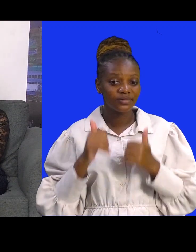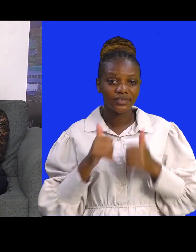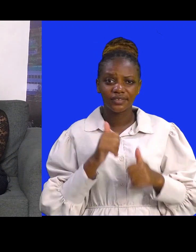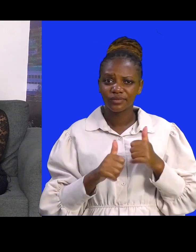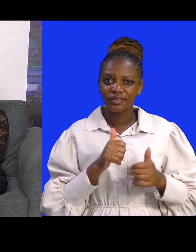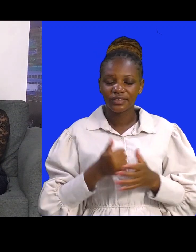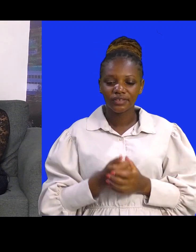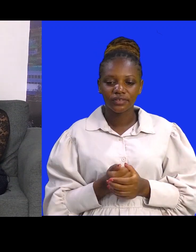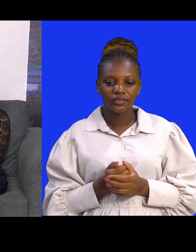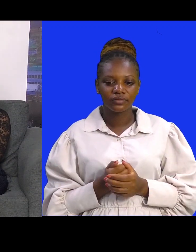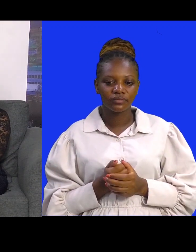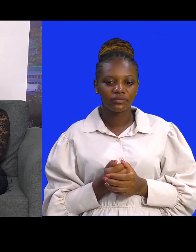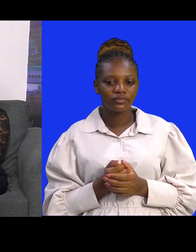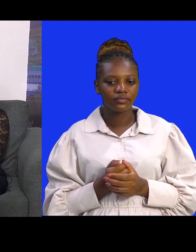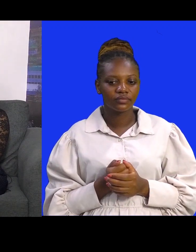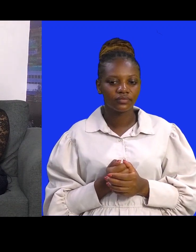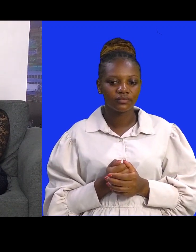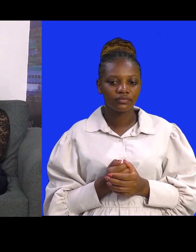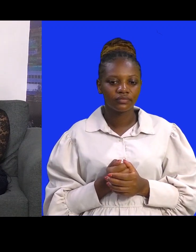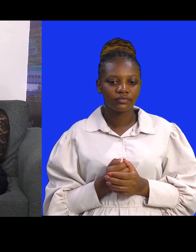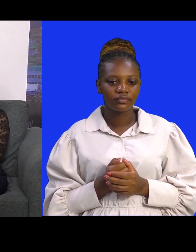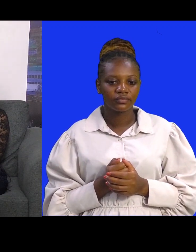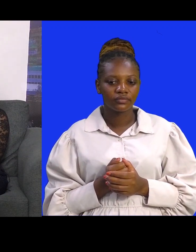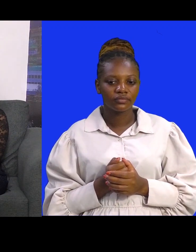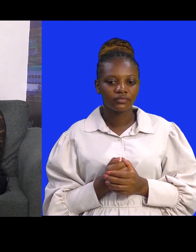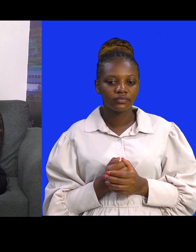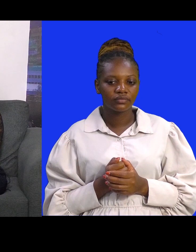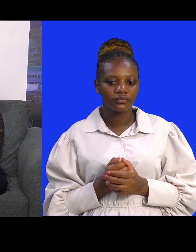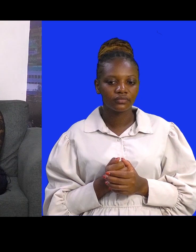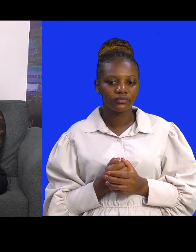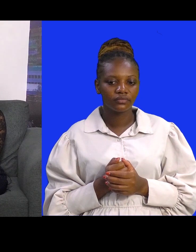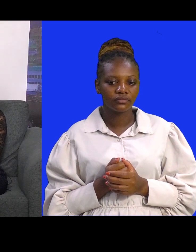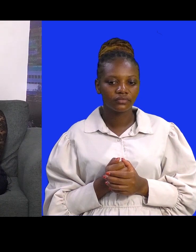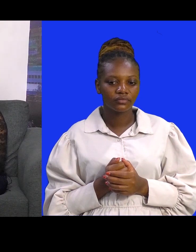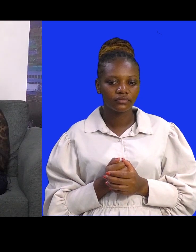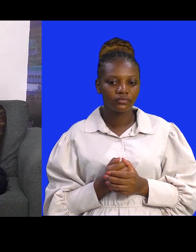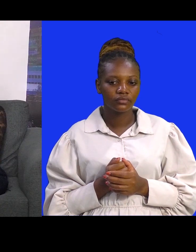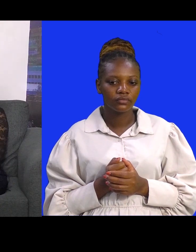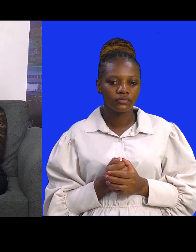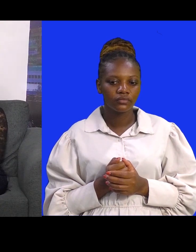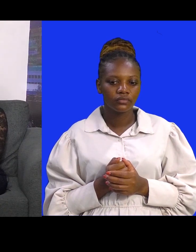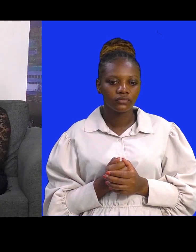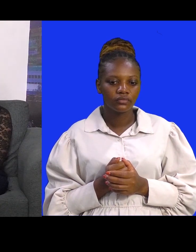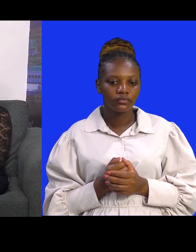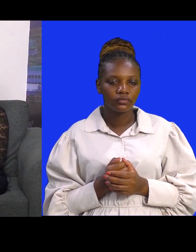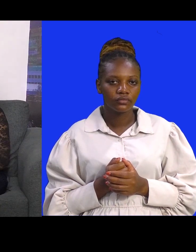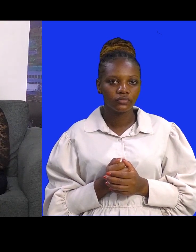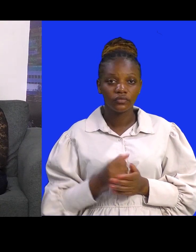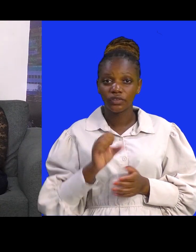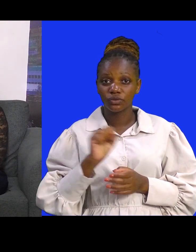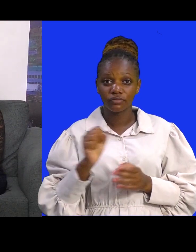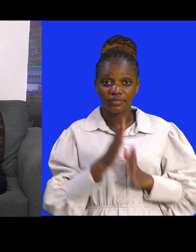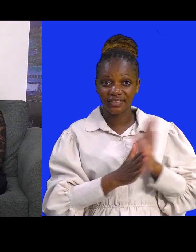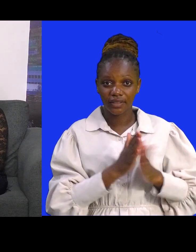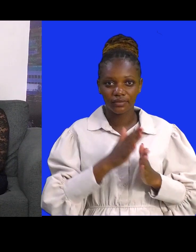both. If you do BOY, that's when you're spelling it. Then if you do that, then that is the sign. So